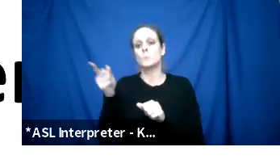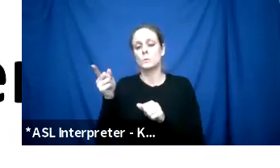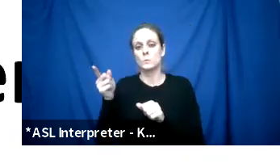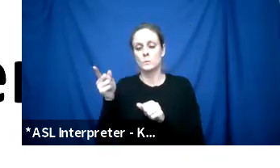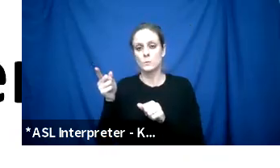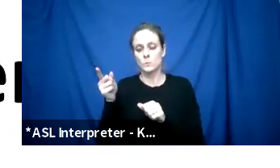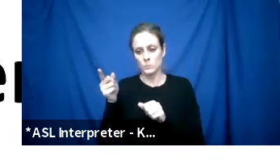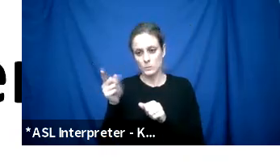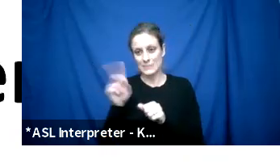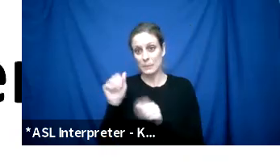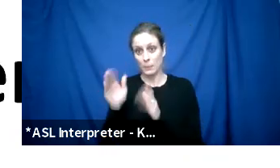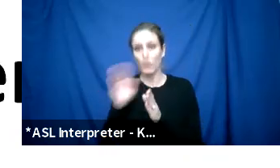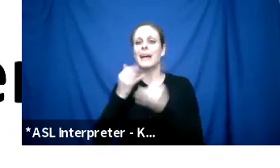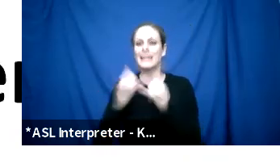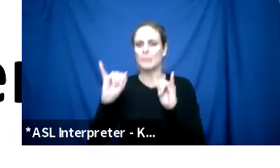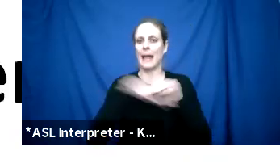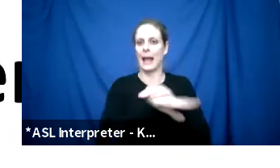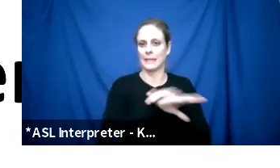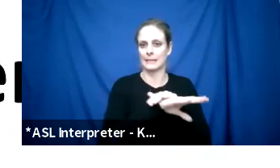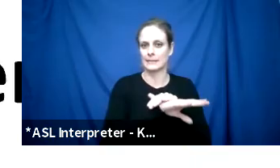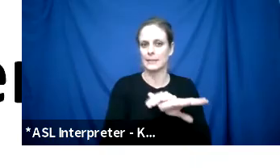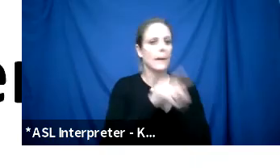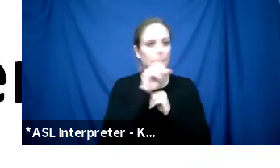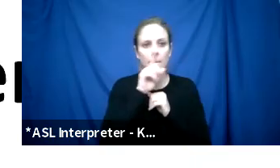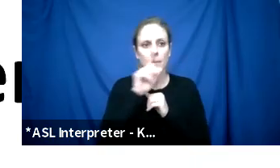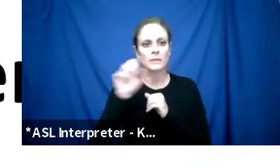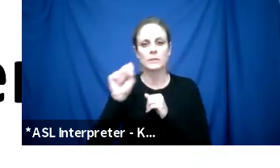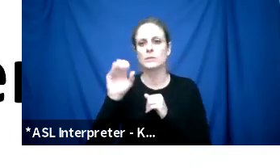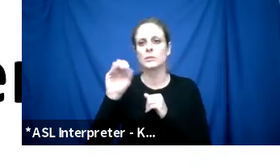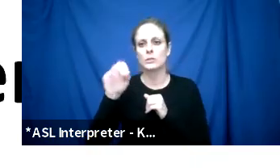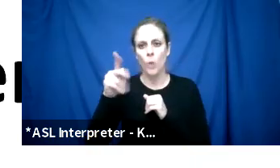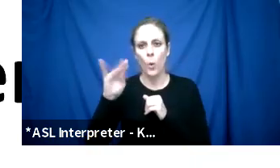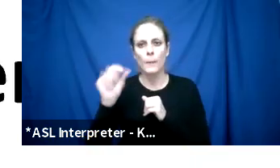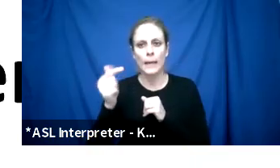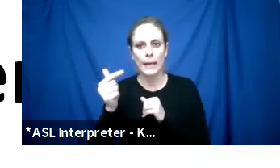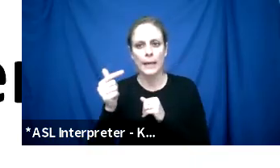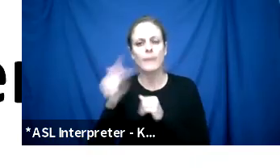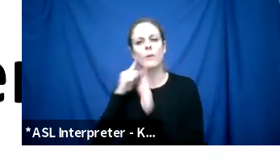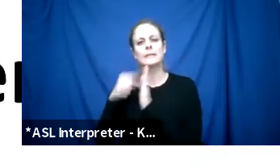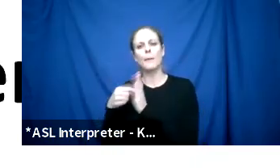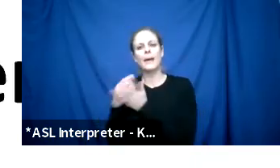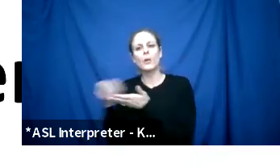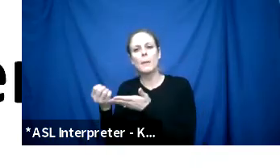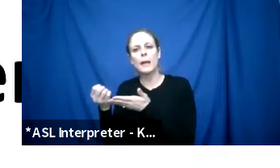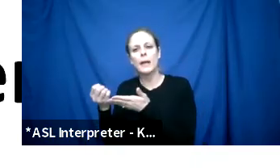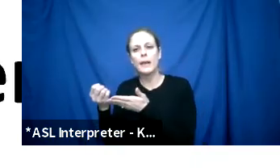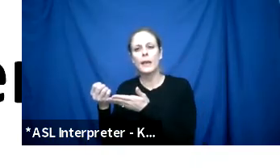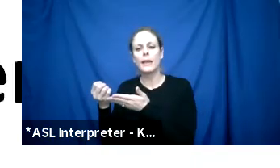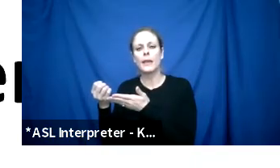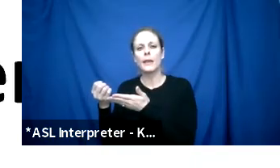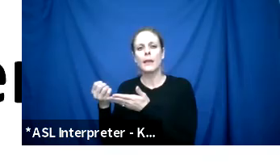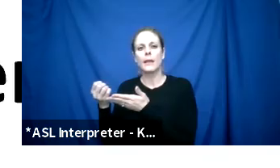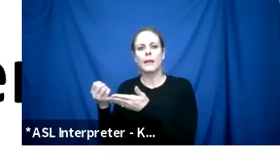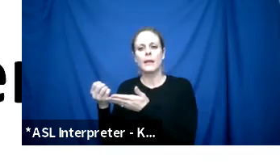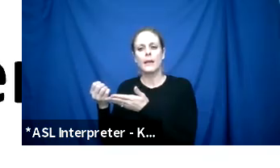independent access. So it doesn't include scoping, like how many of a particular equipment needs to be accessible,